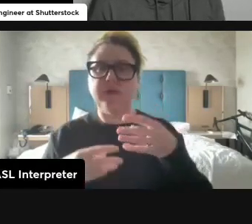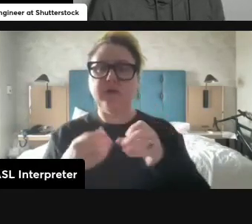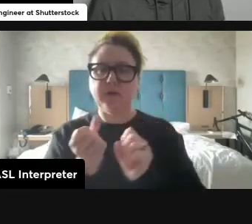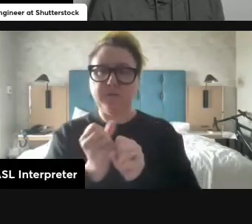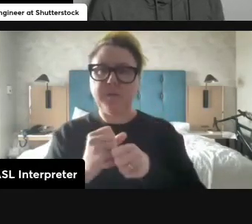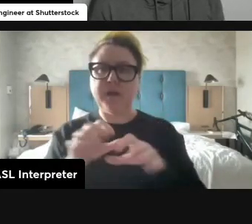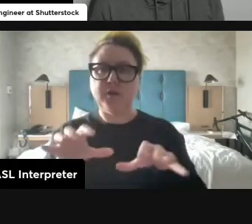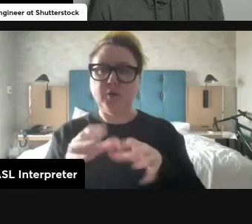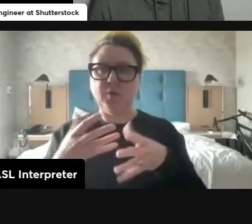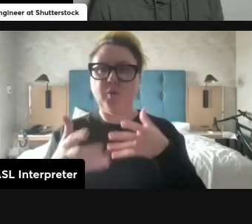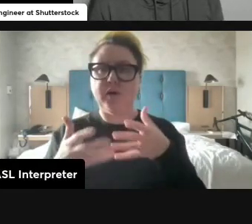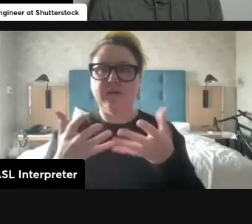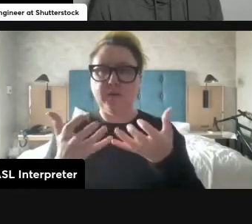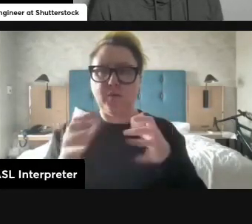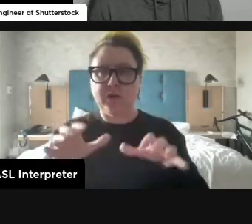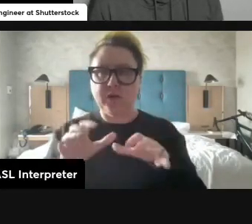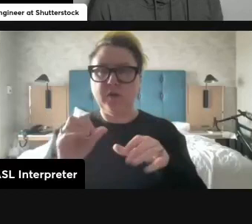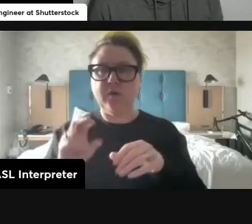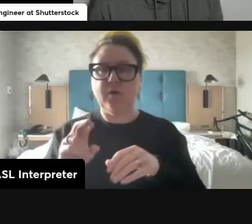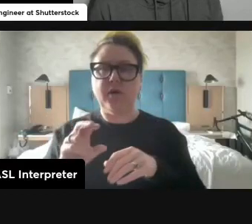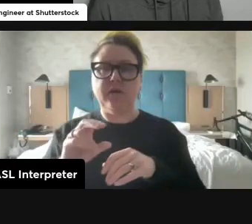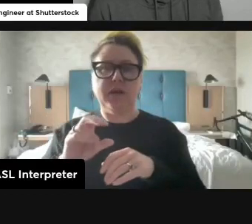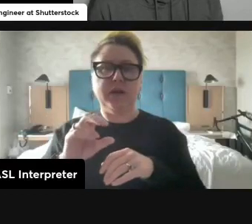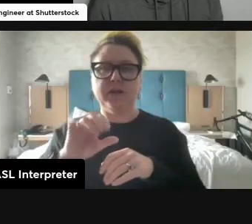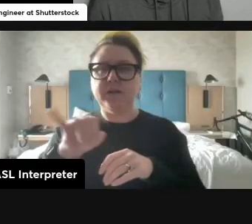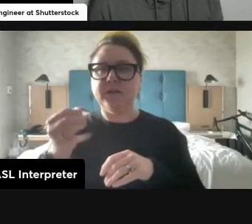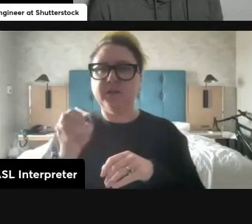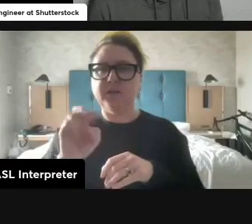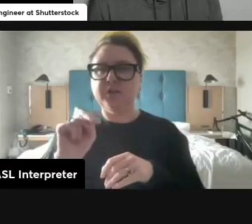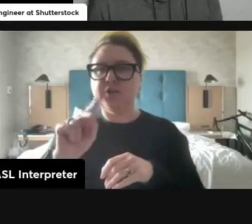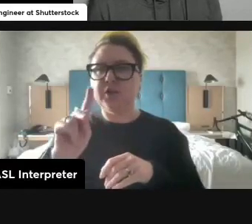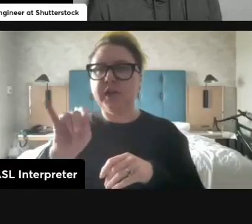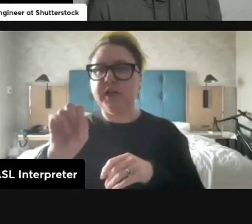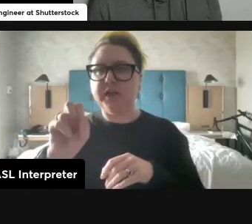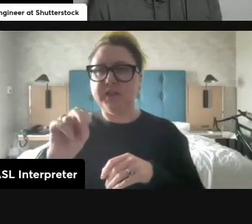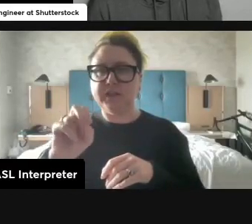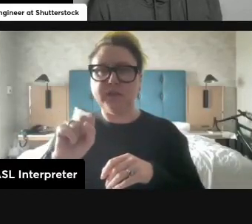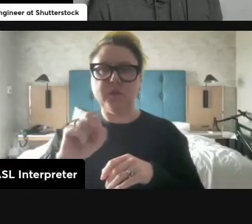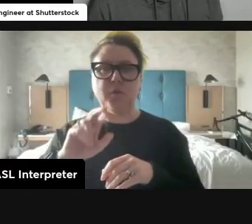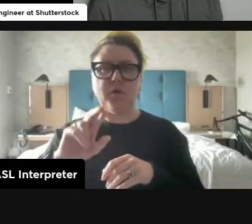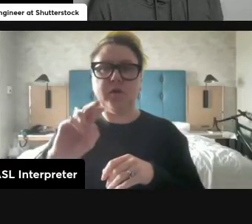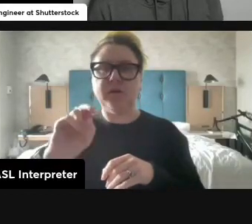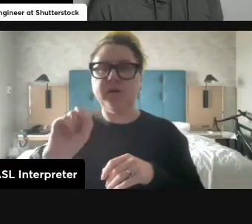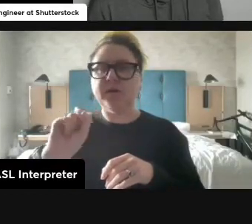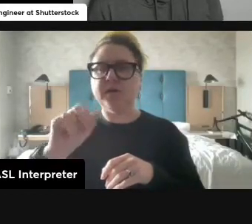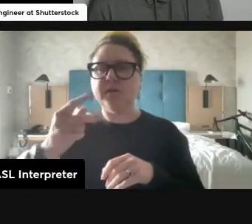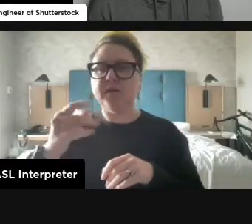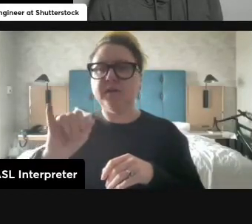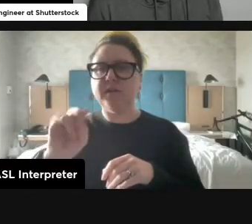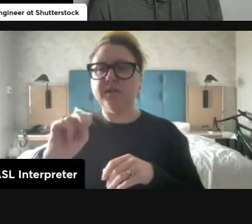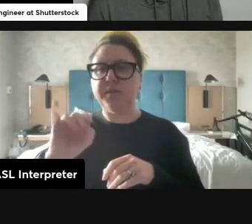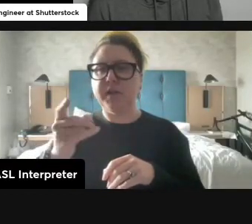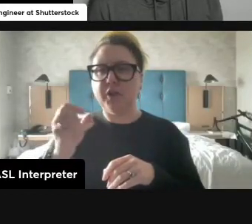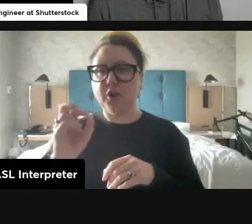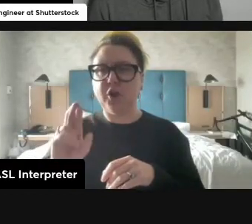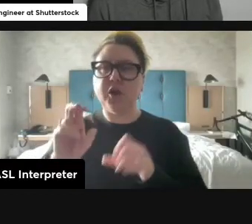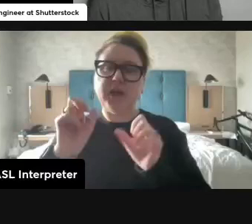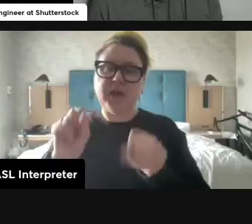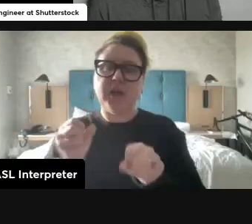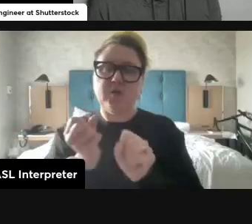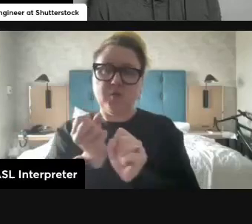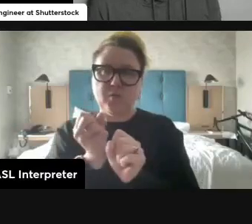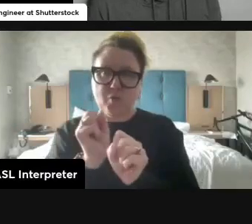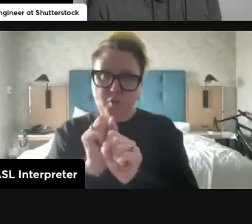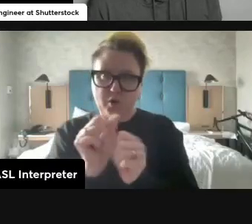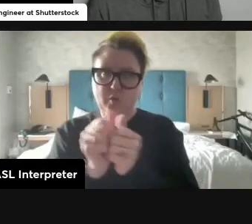have Jenkins or Spinnaker or some other pipeline, you can make it work with that. But most likely, there's a plugin out there already that supports